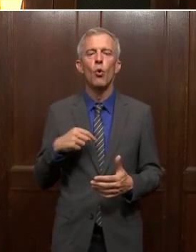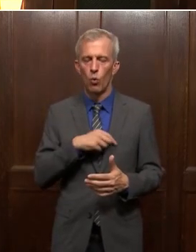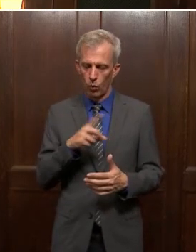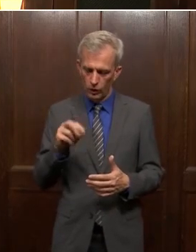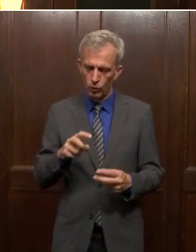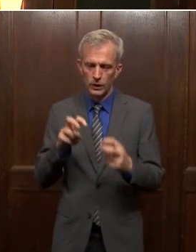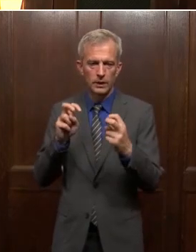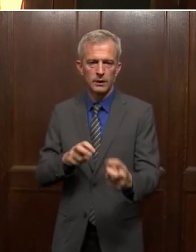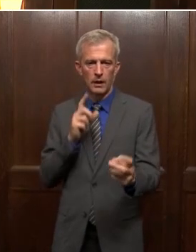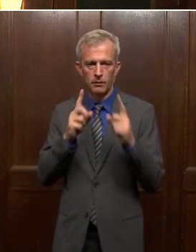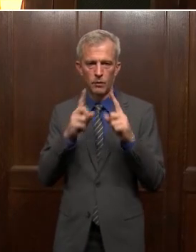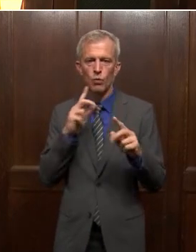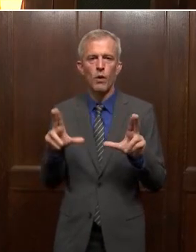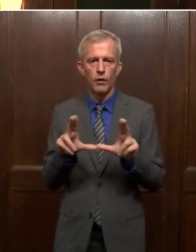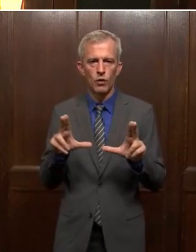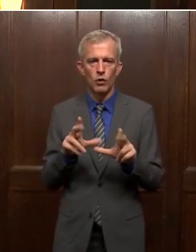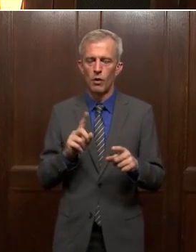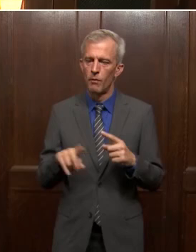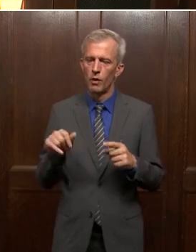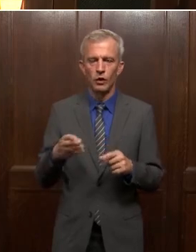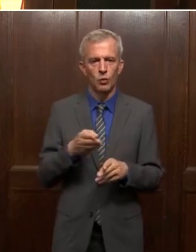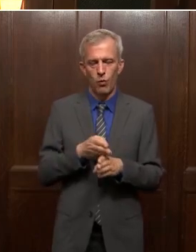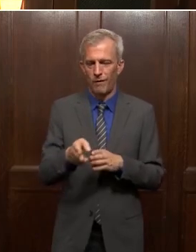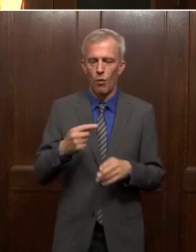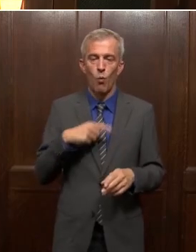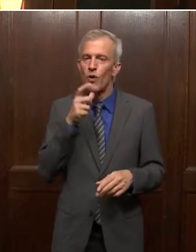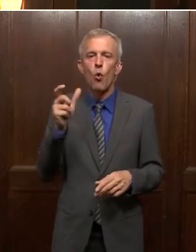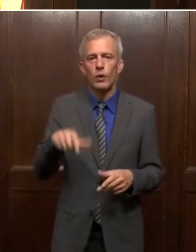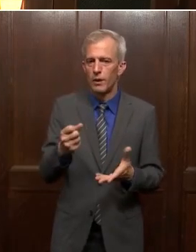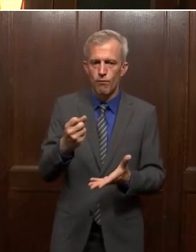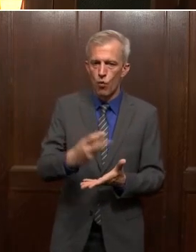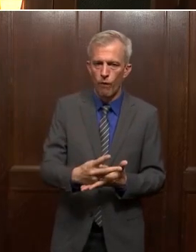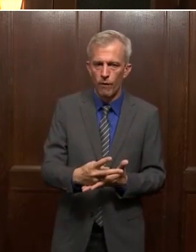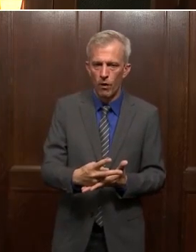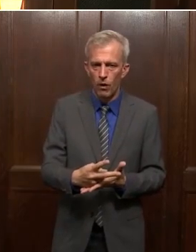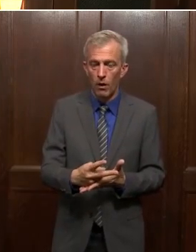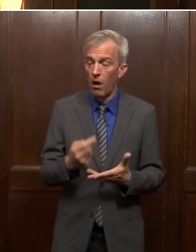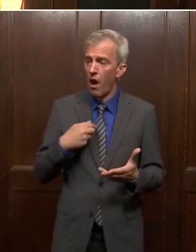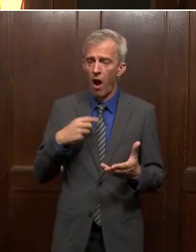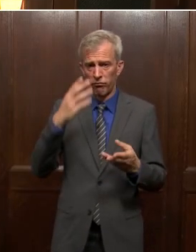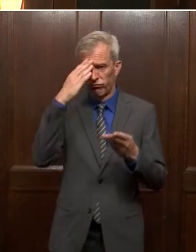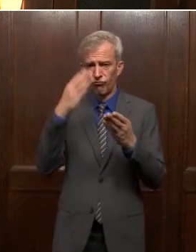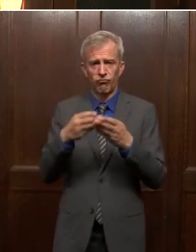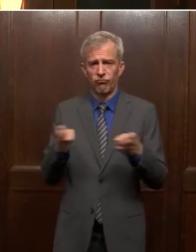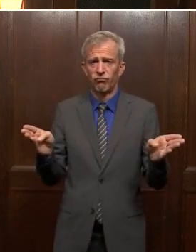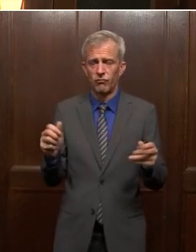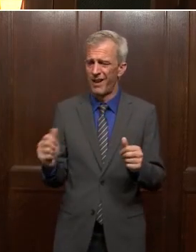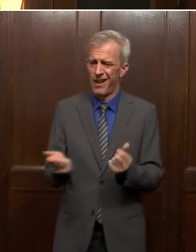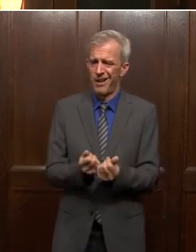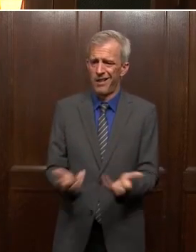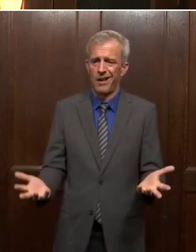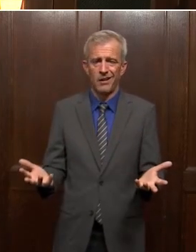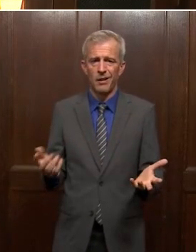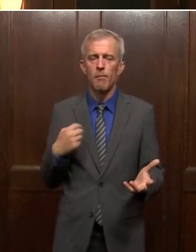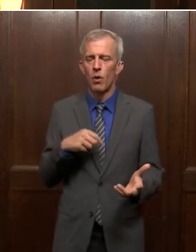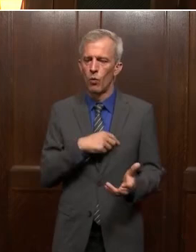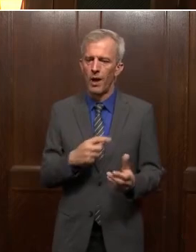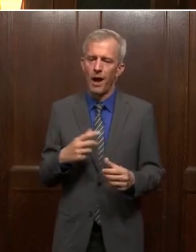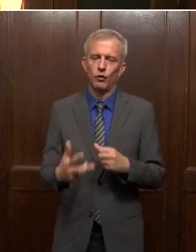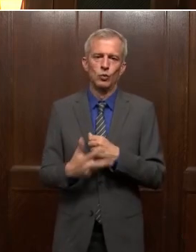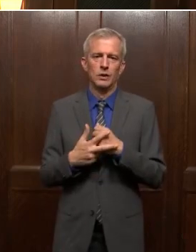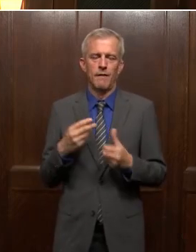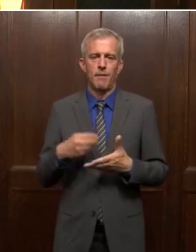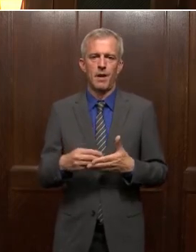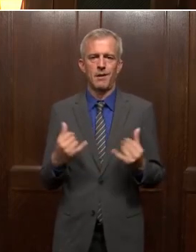partners about them, but that's one area where we don't need the approval. But like I said, I'm open to anything on the table, but we need to save those dollars now. We